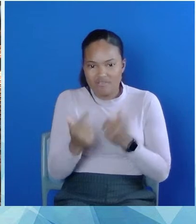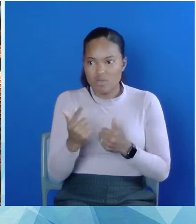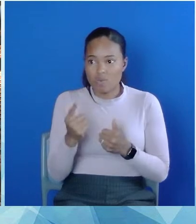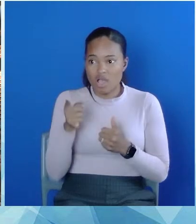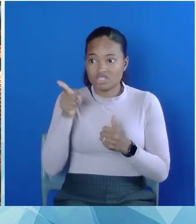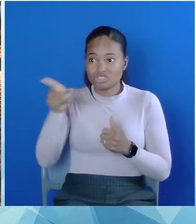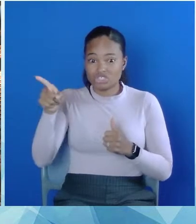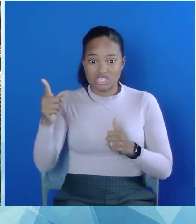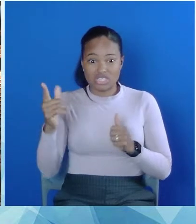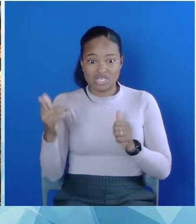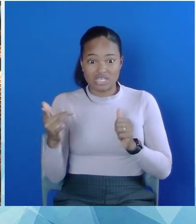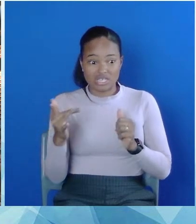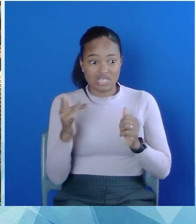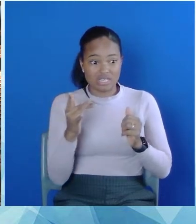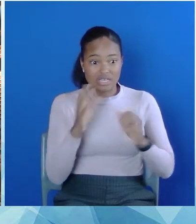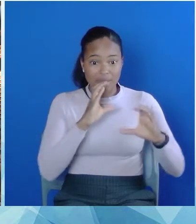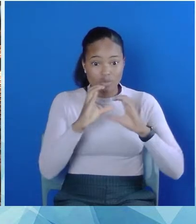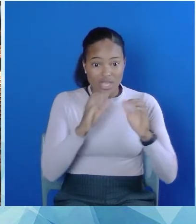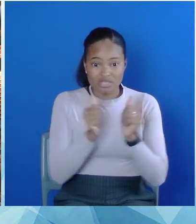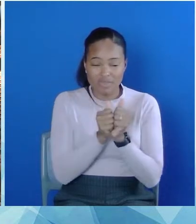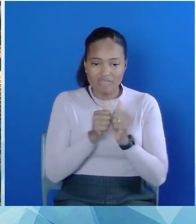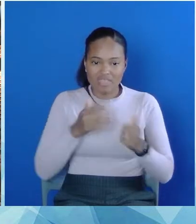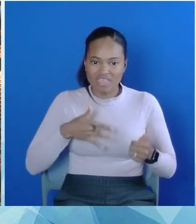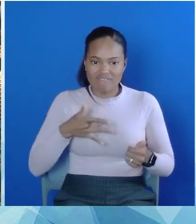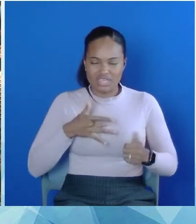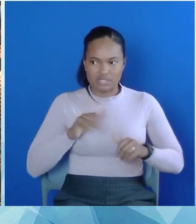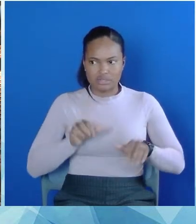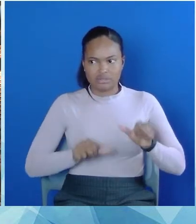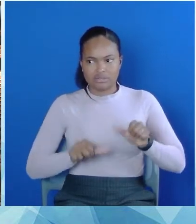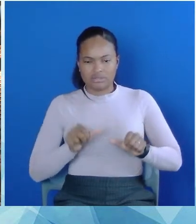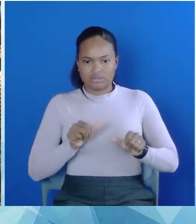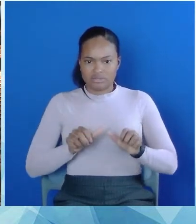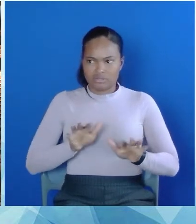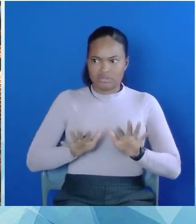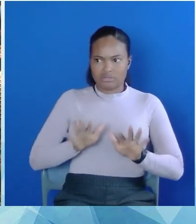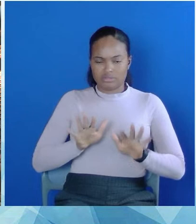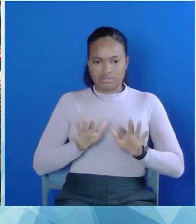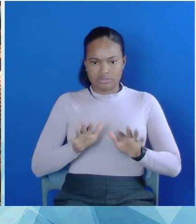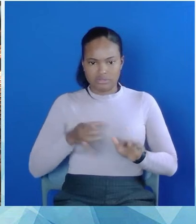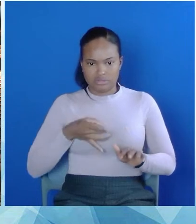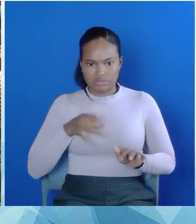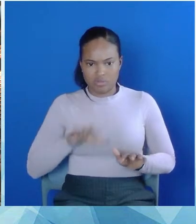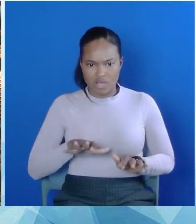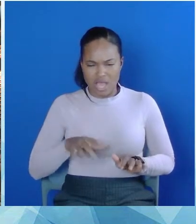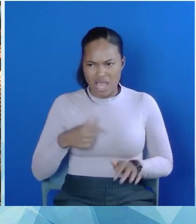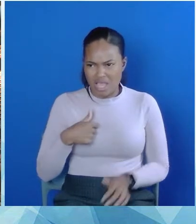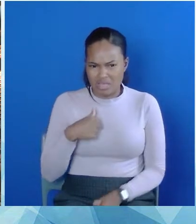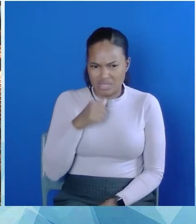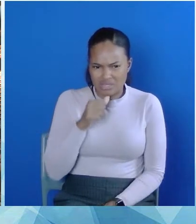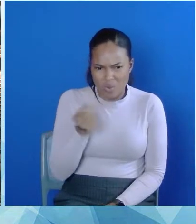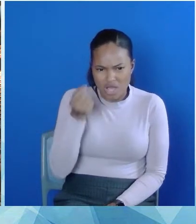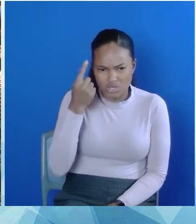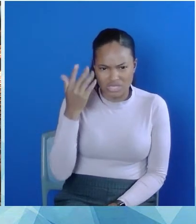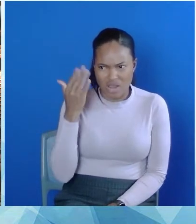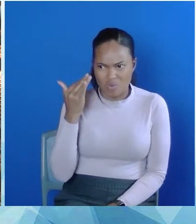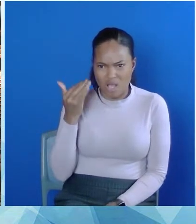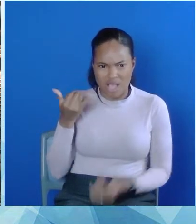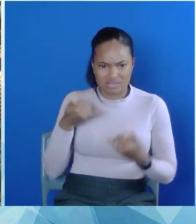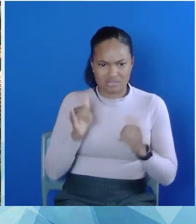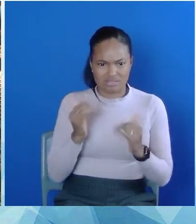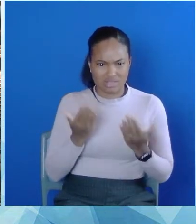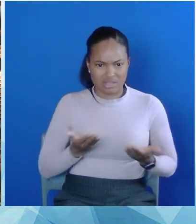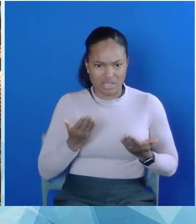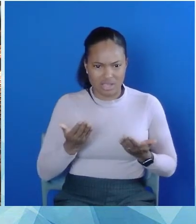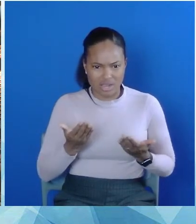unsafe here. It has been a constant struggle since the incident happened, and I don't understand why she's still here. In a